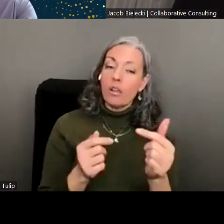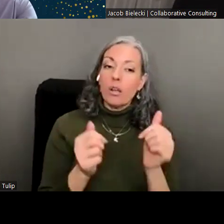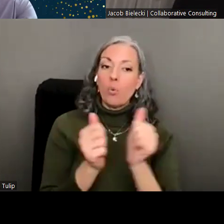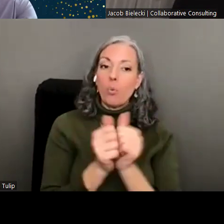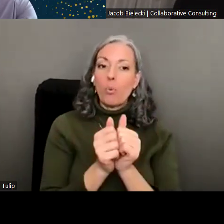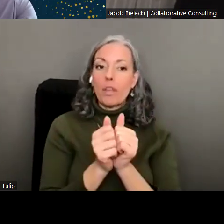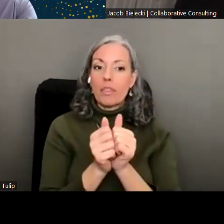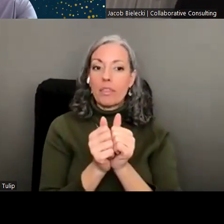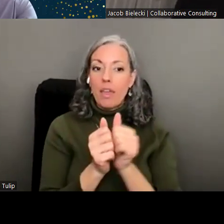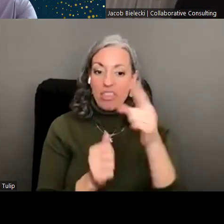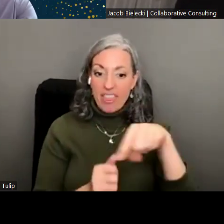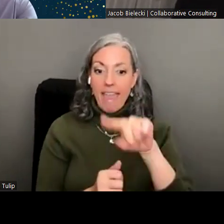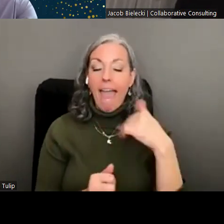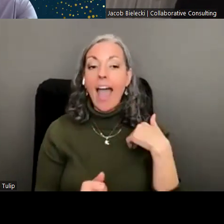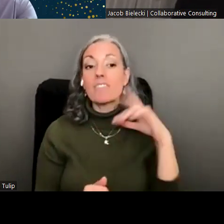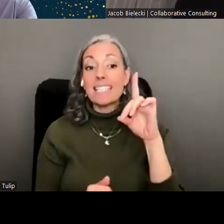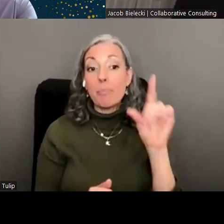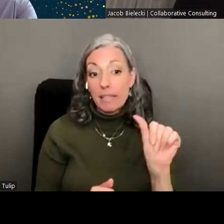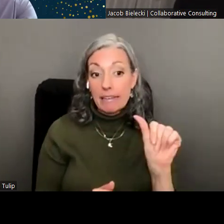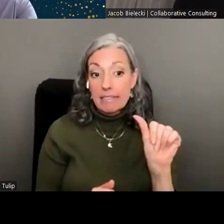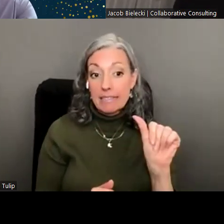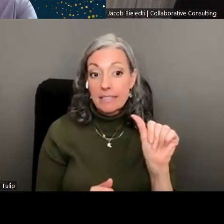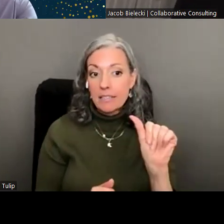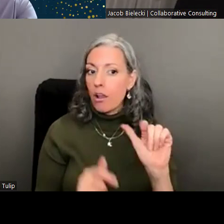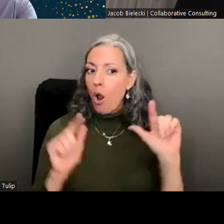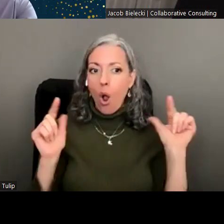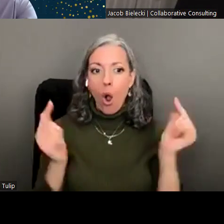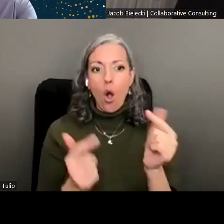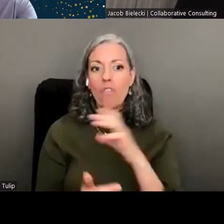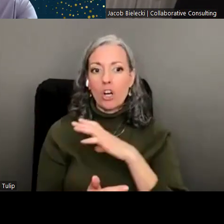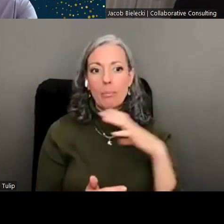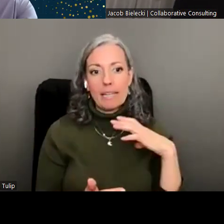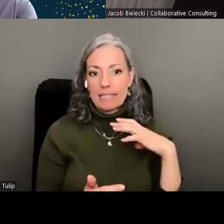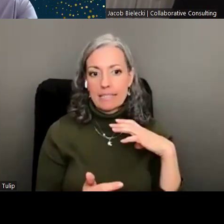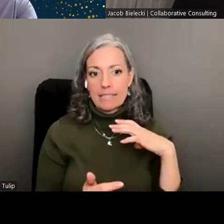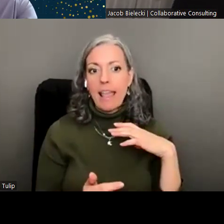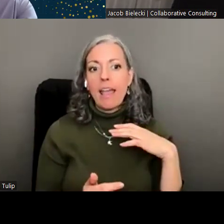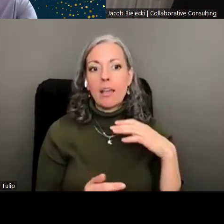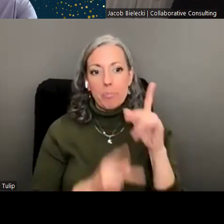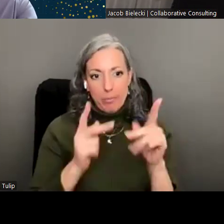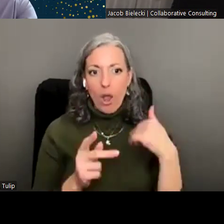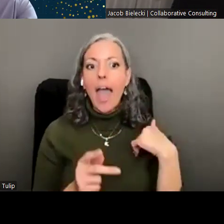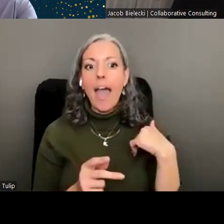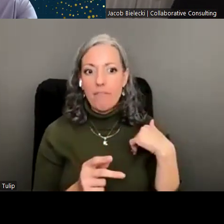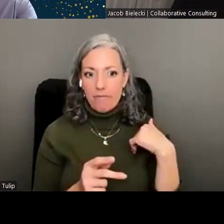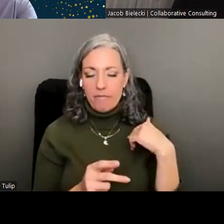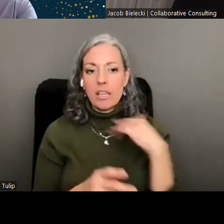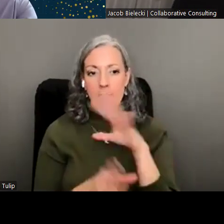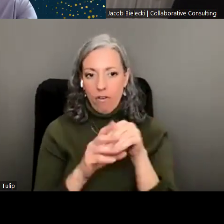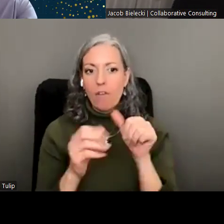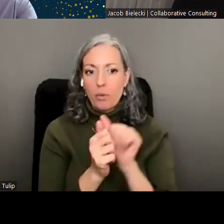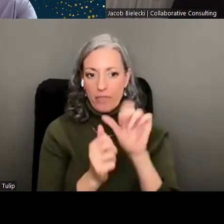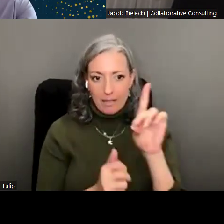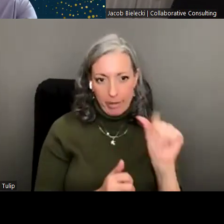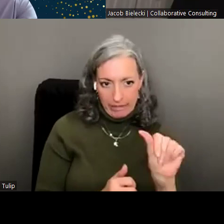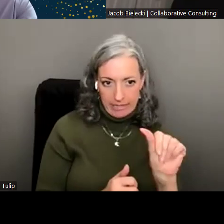disabilities as participants. We're on all of our committees, and we're thrilled that we now have opportunities,